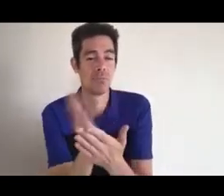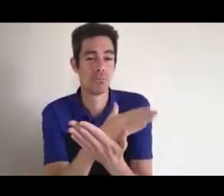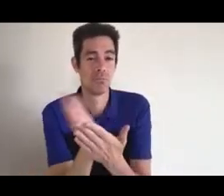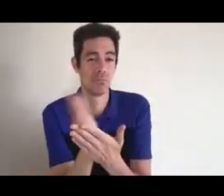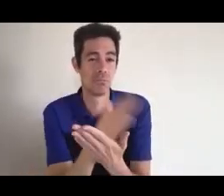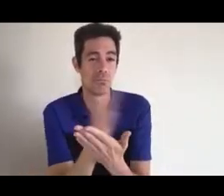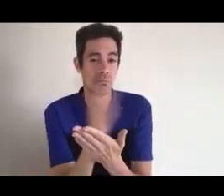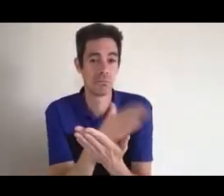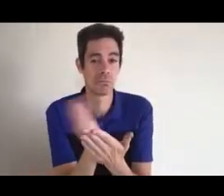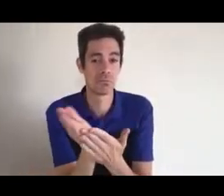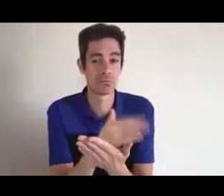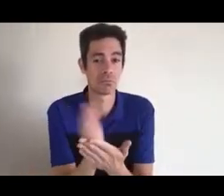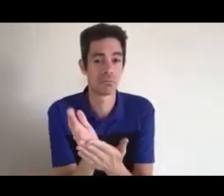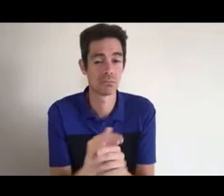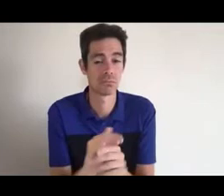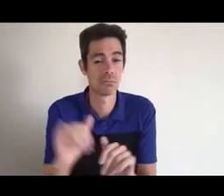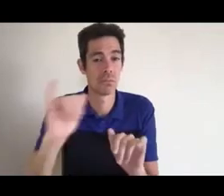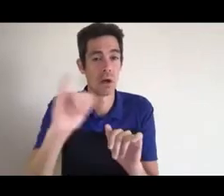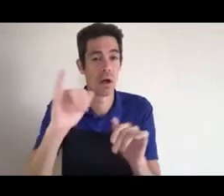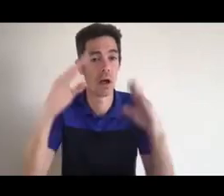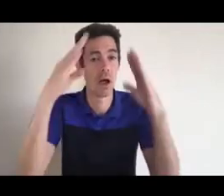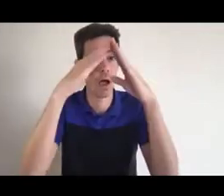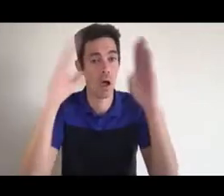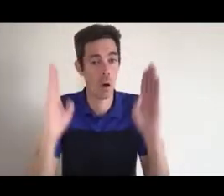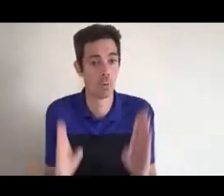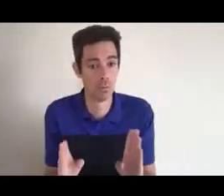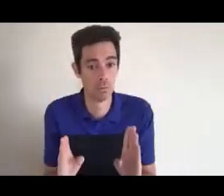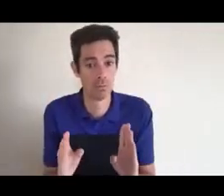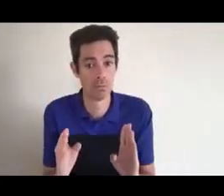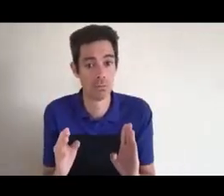if you're not referring to it. So it can be any of those things.